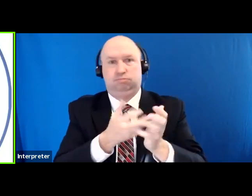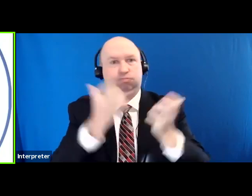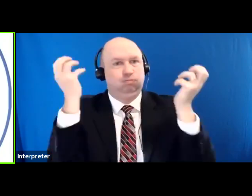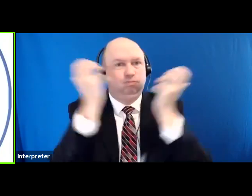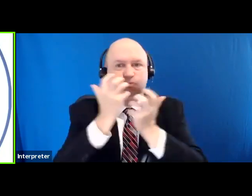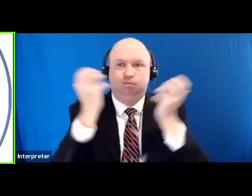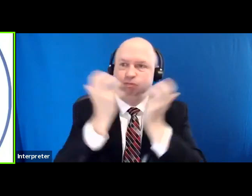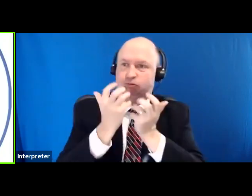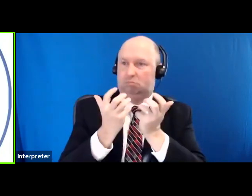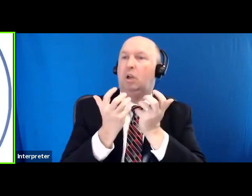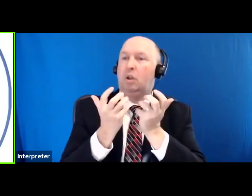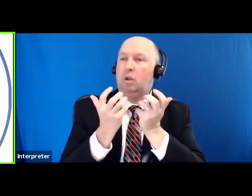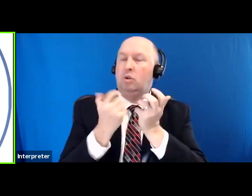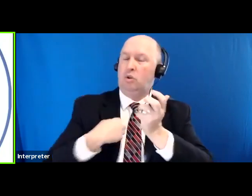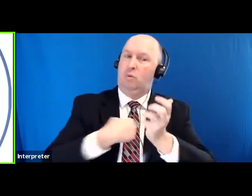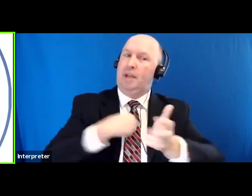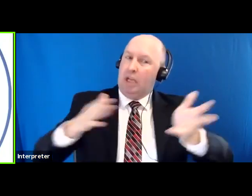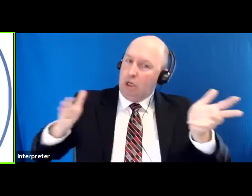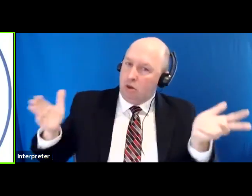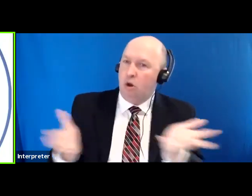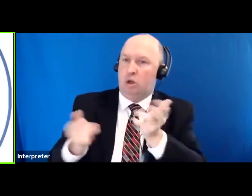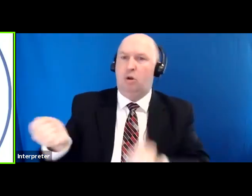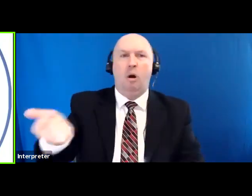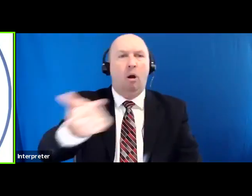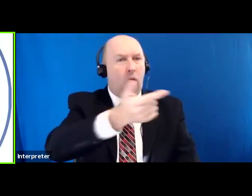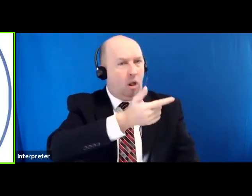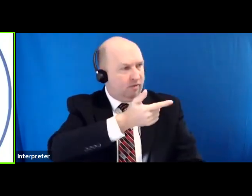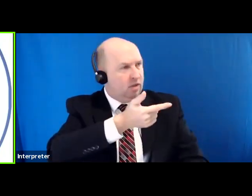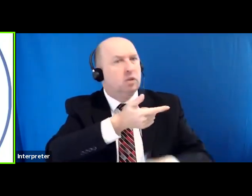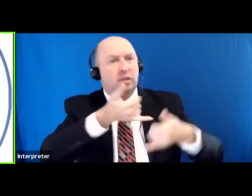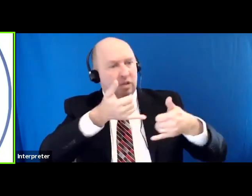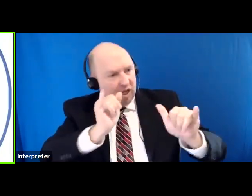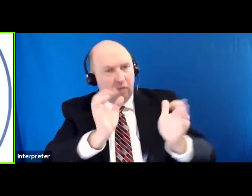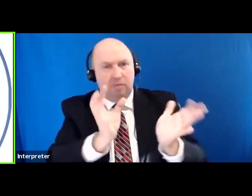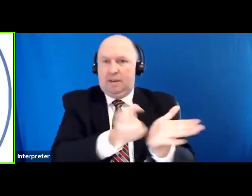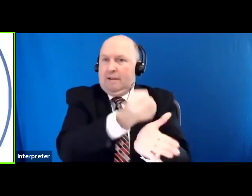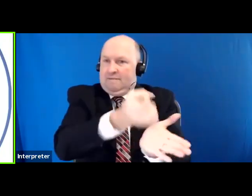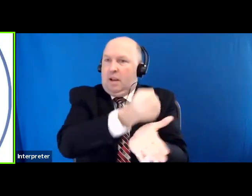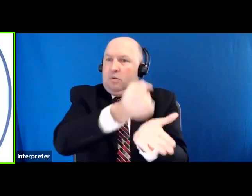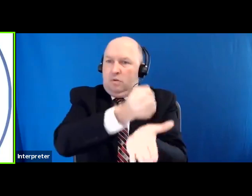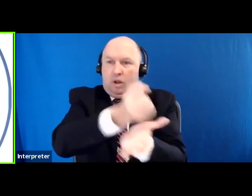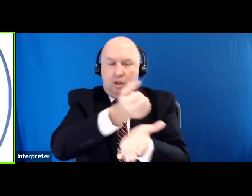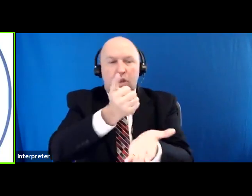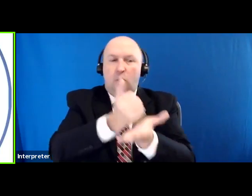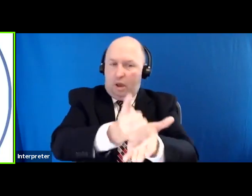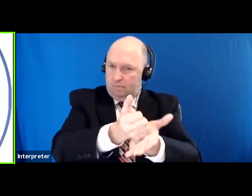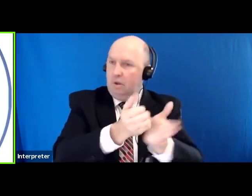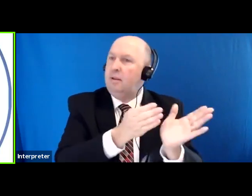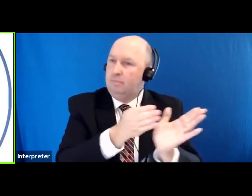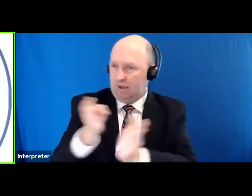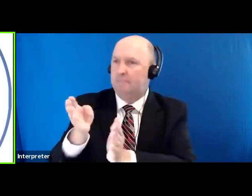And so we would urge everybody to still utilize that so that we can go ahead and keep our planning.